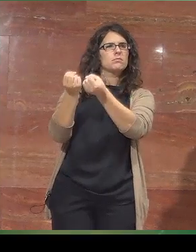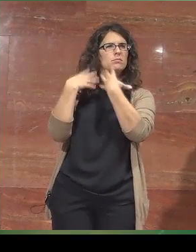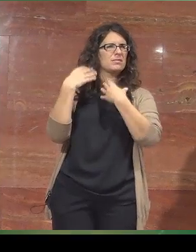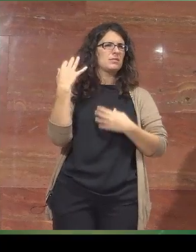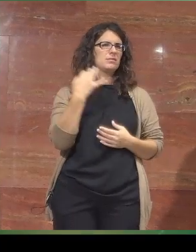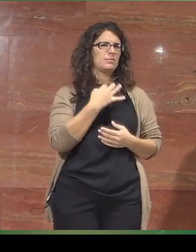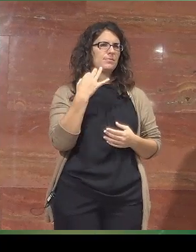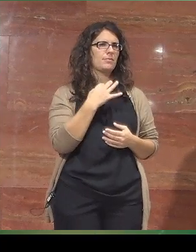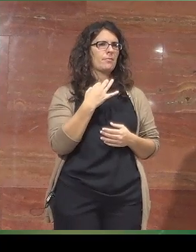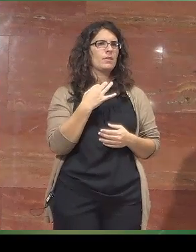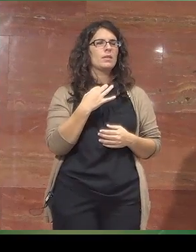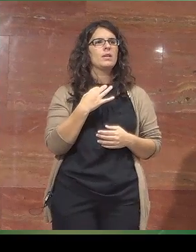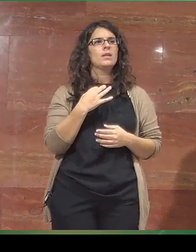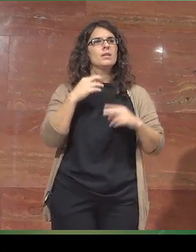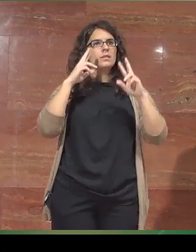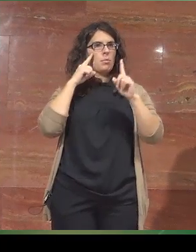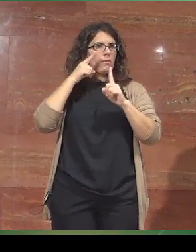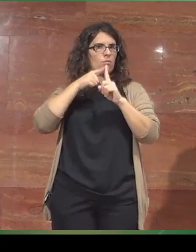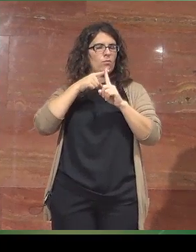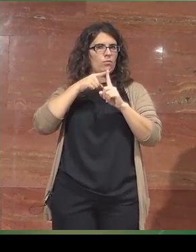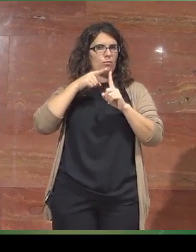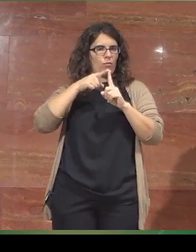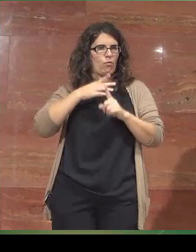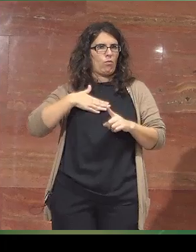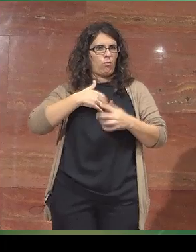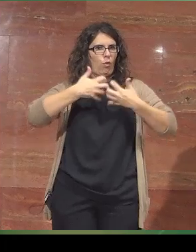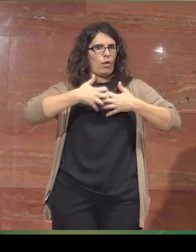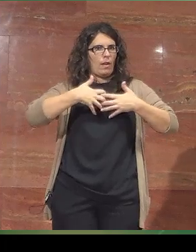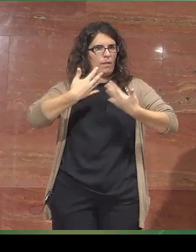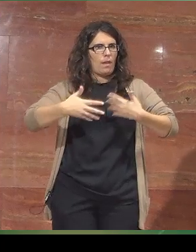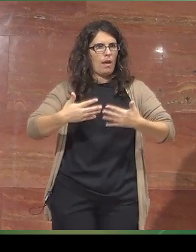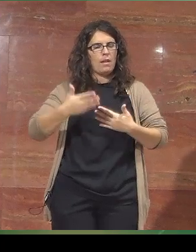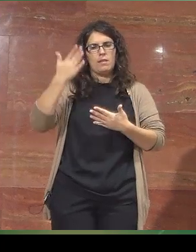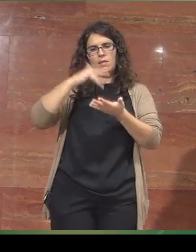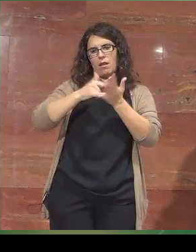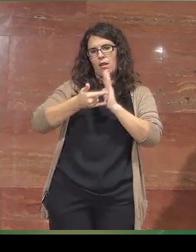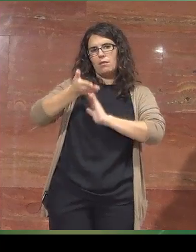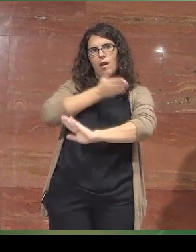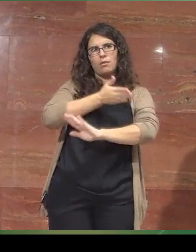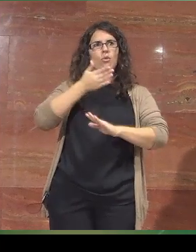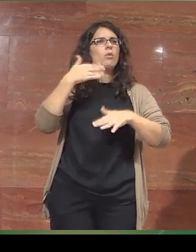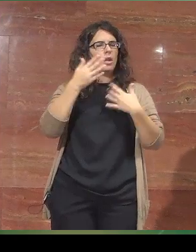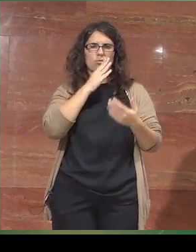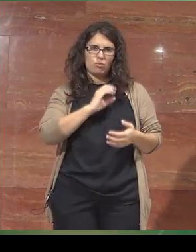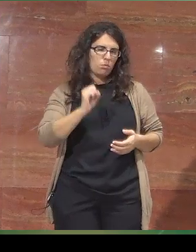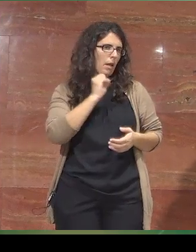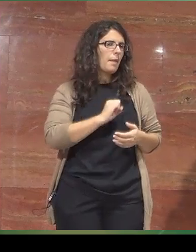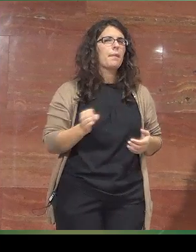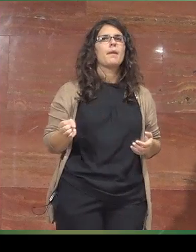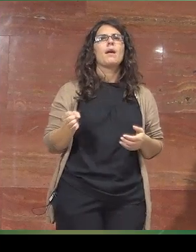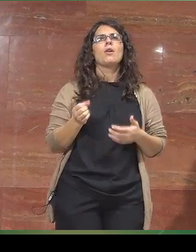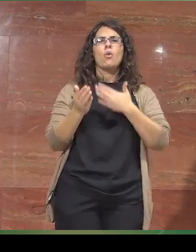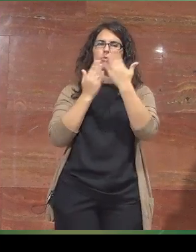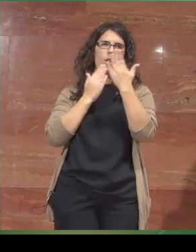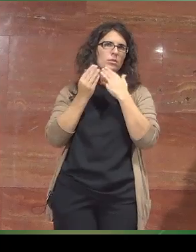good reader in Helvetica, good contrast, the good elements at the good place, but it